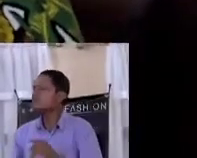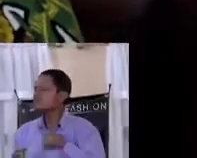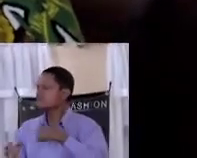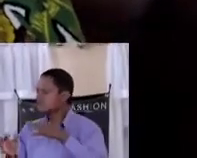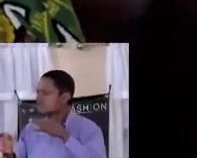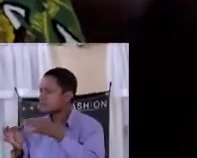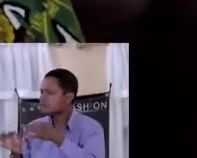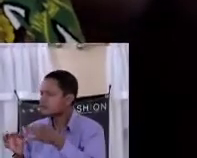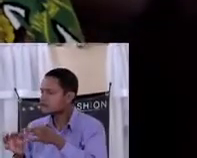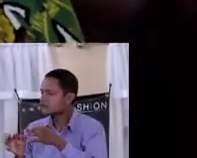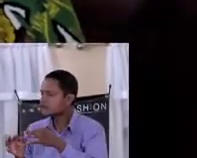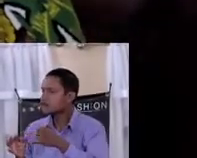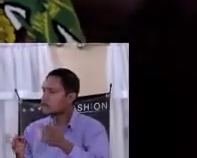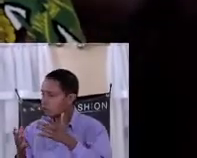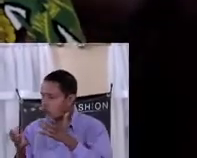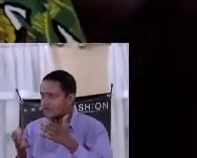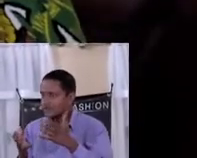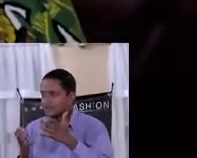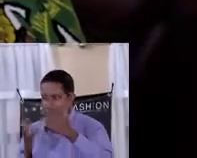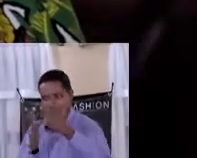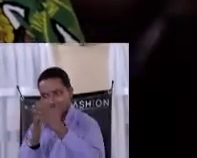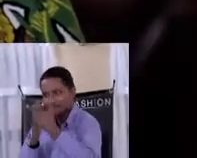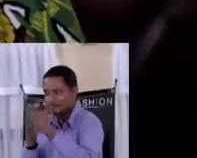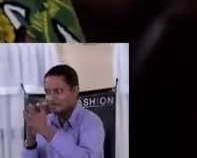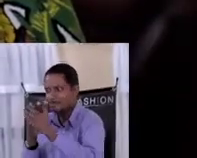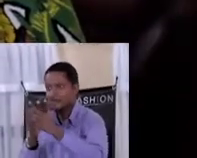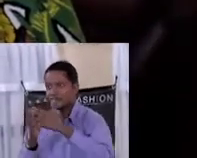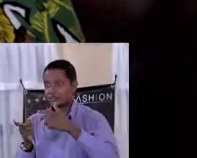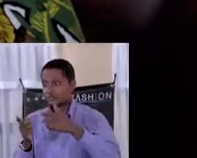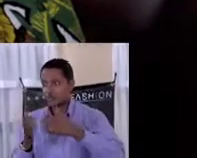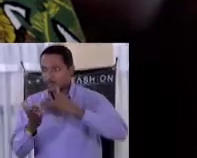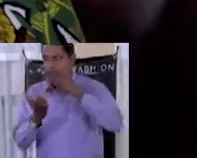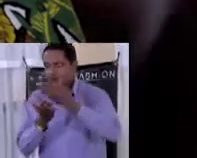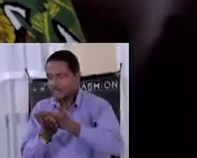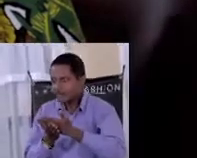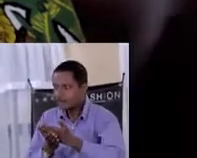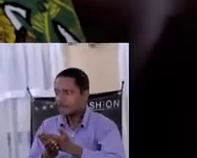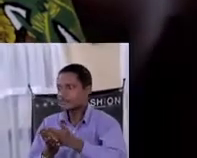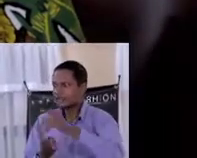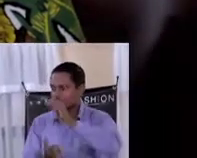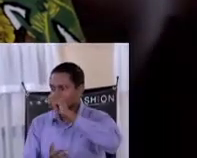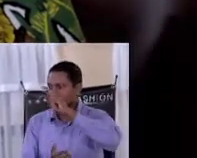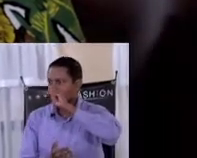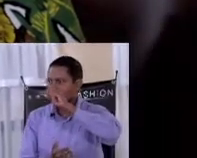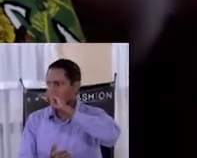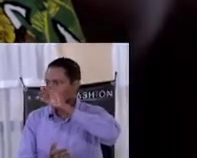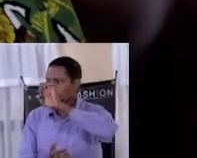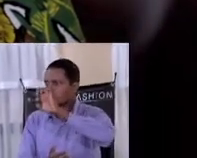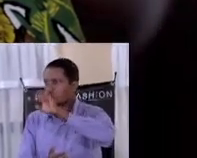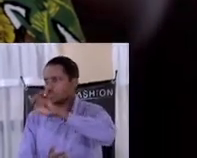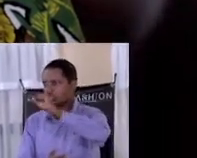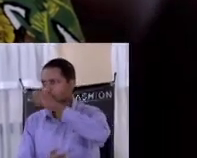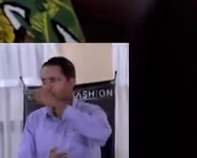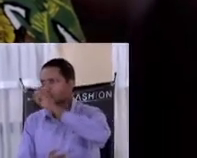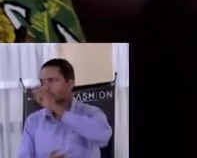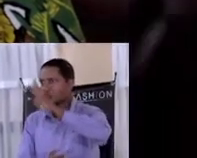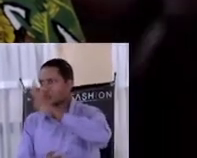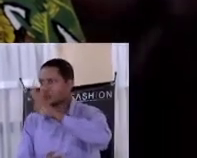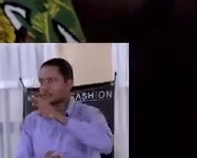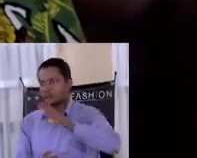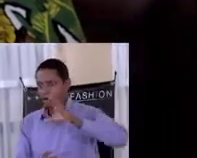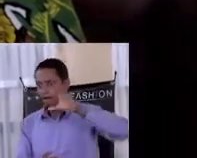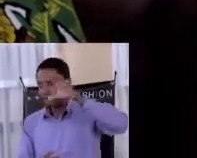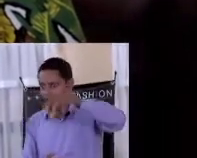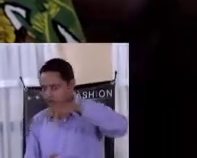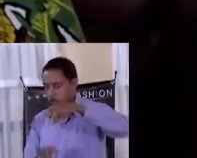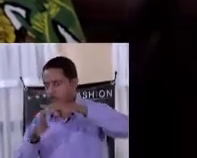explain. You want to fit in, and you want, when you arrive at a trade show, you look like you're supposed to be there. You look like your booth is set up in a way